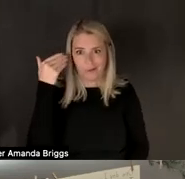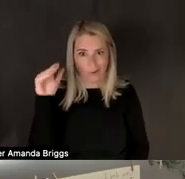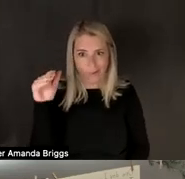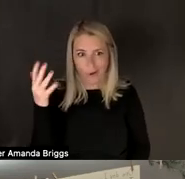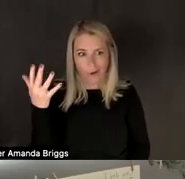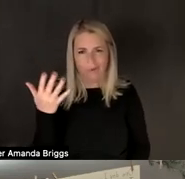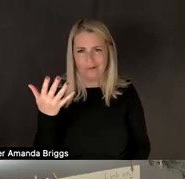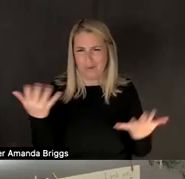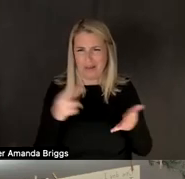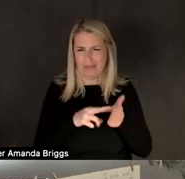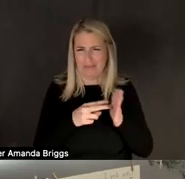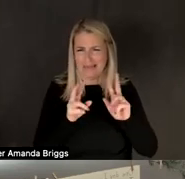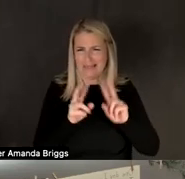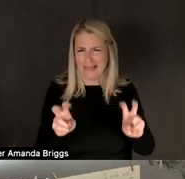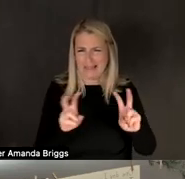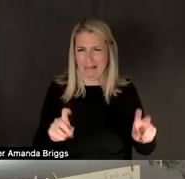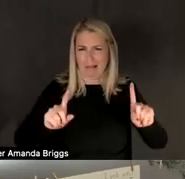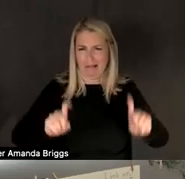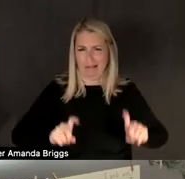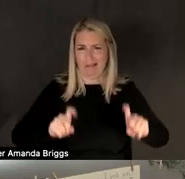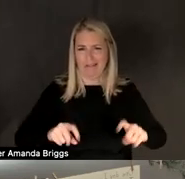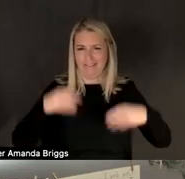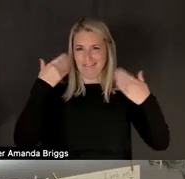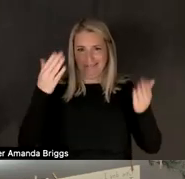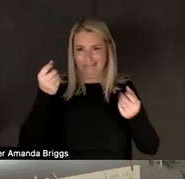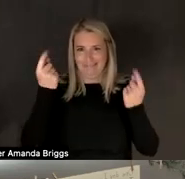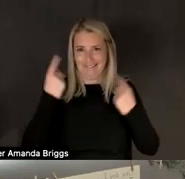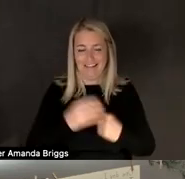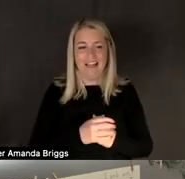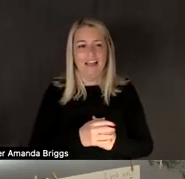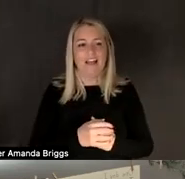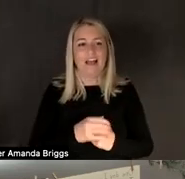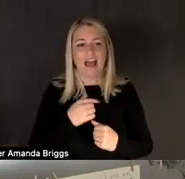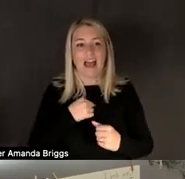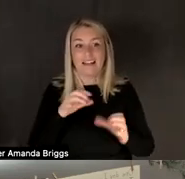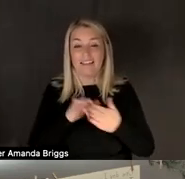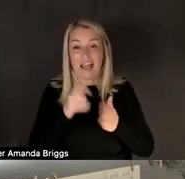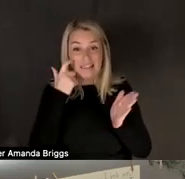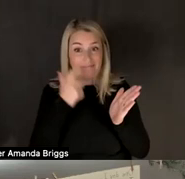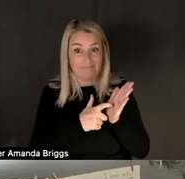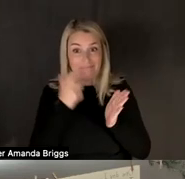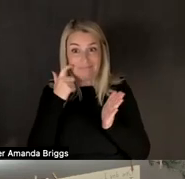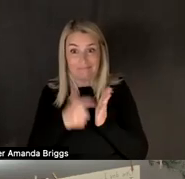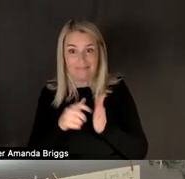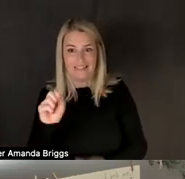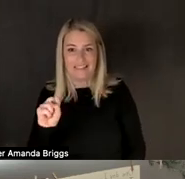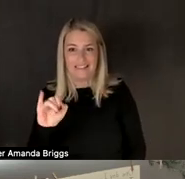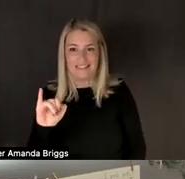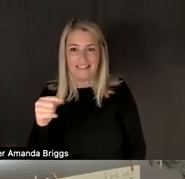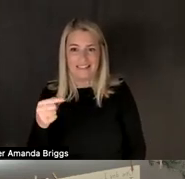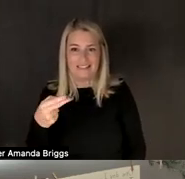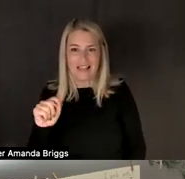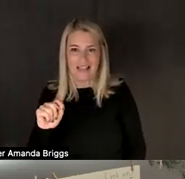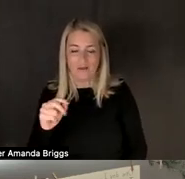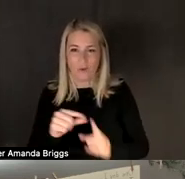is. So a lot of kids, like I did the sight word assessment, and then I knew 3 words. I'm like, okay, I know 3 words.